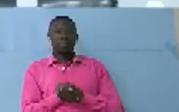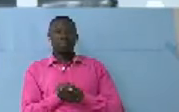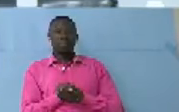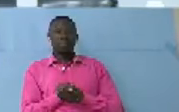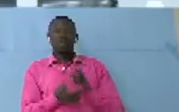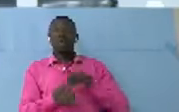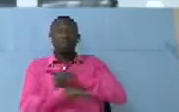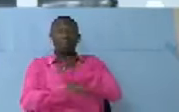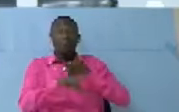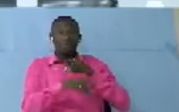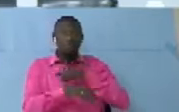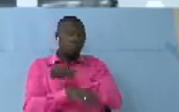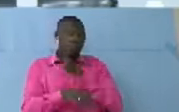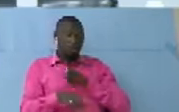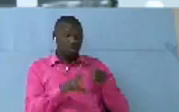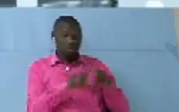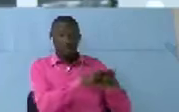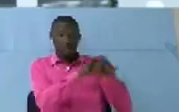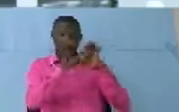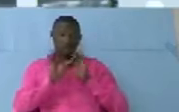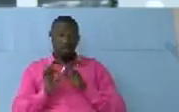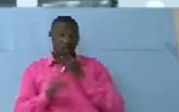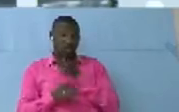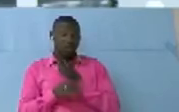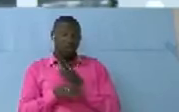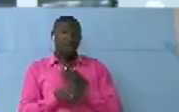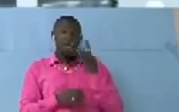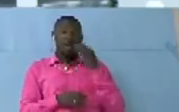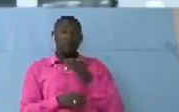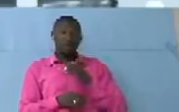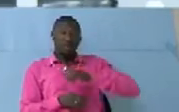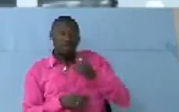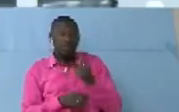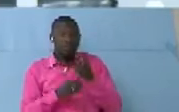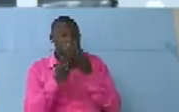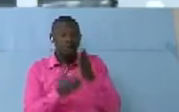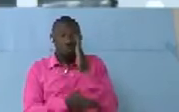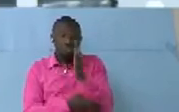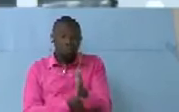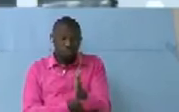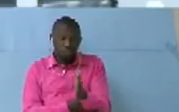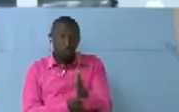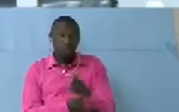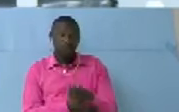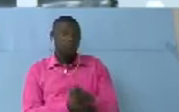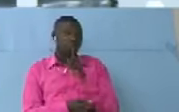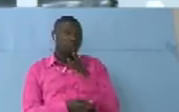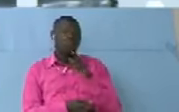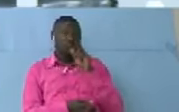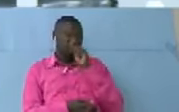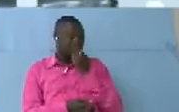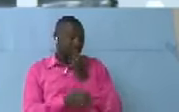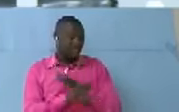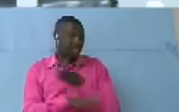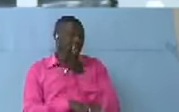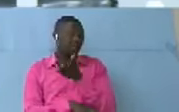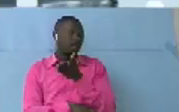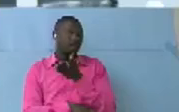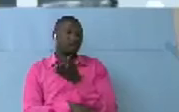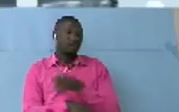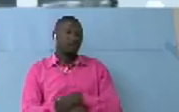dami. And told you that where we are taking you to, ni manto nyafo. If you don't speak the truth, iba fala jannafo. You will die